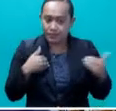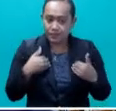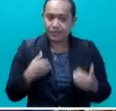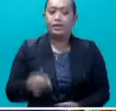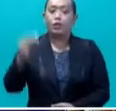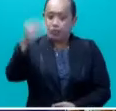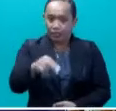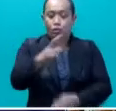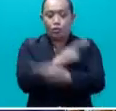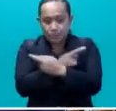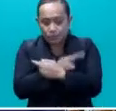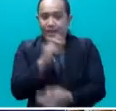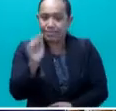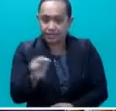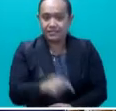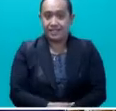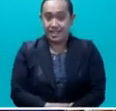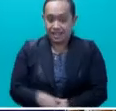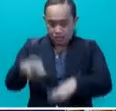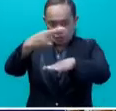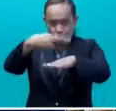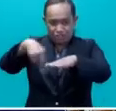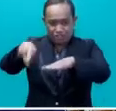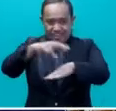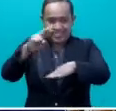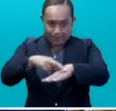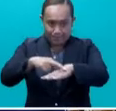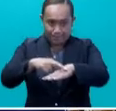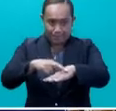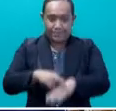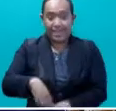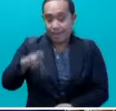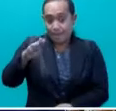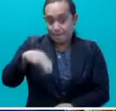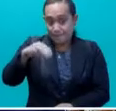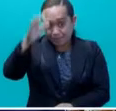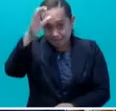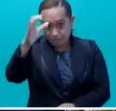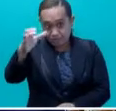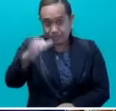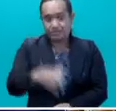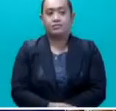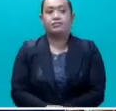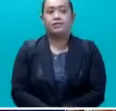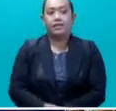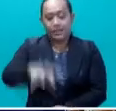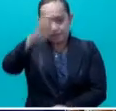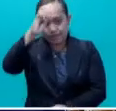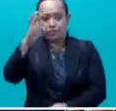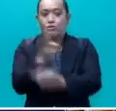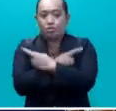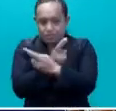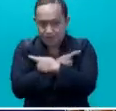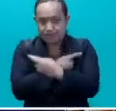be respected. Regionalism and the member countries of the region be respected. And the members